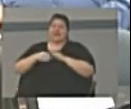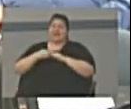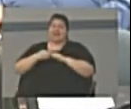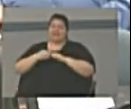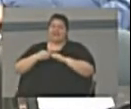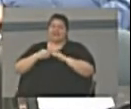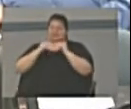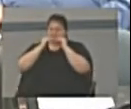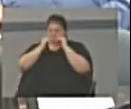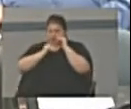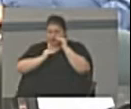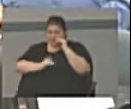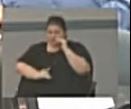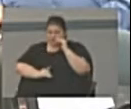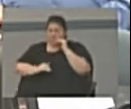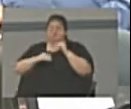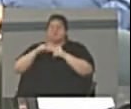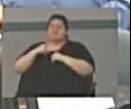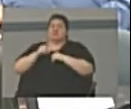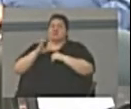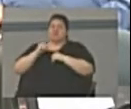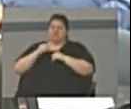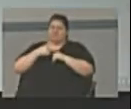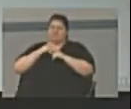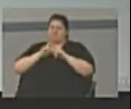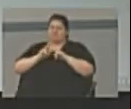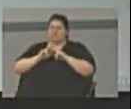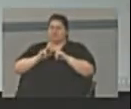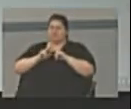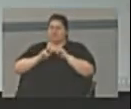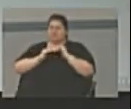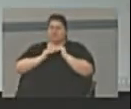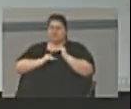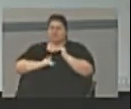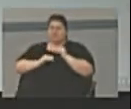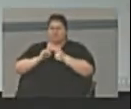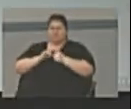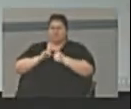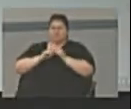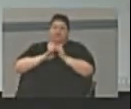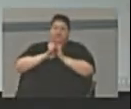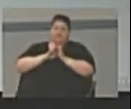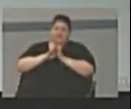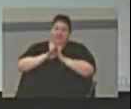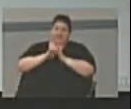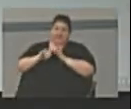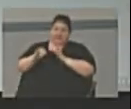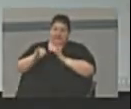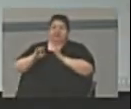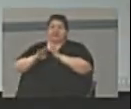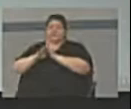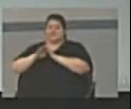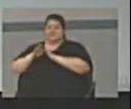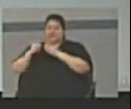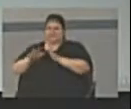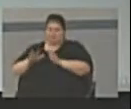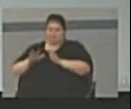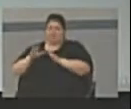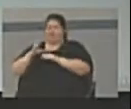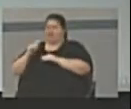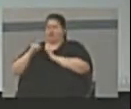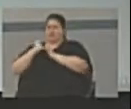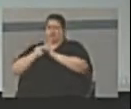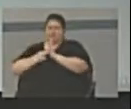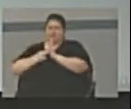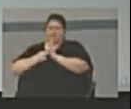tiers, the county is broken up into three different development tiers, developing, developed, and rural. And each one of those has a